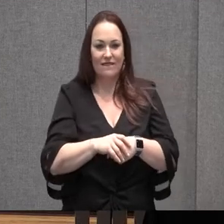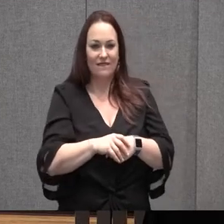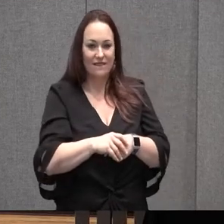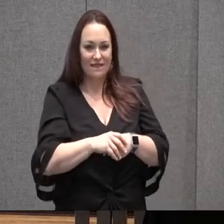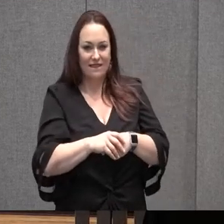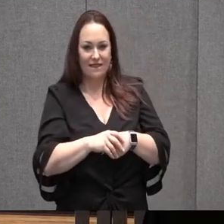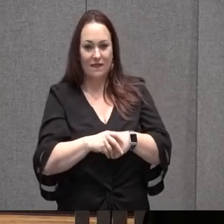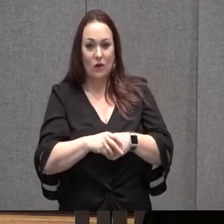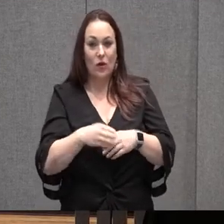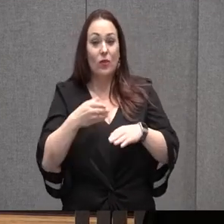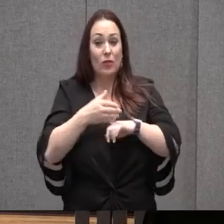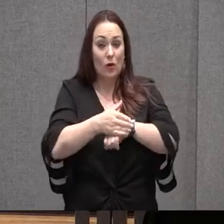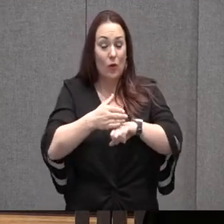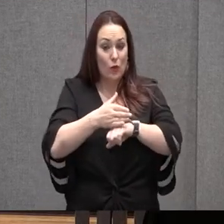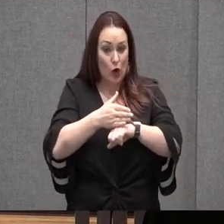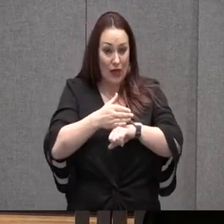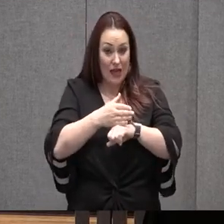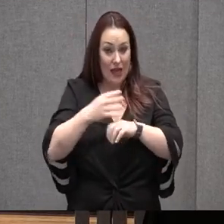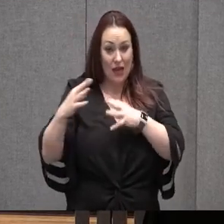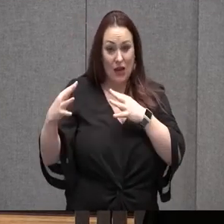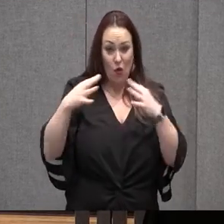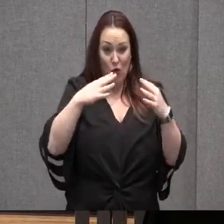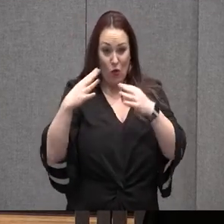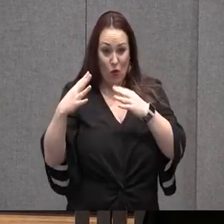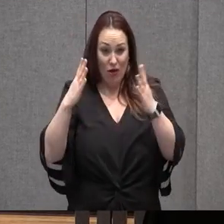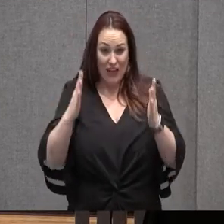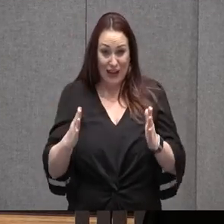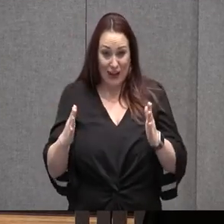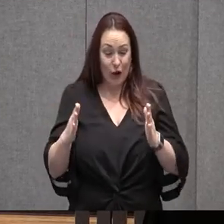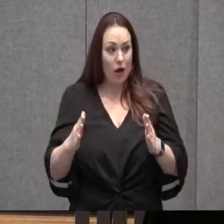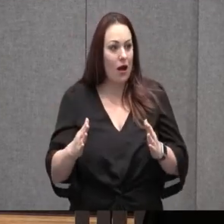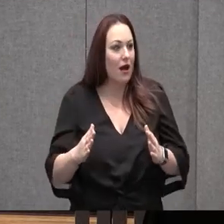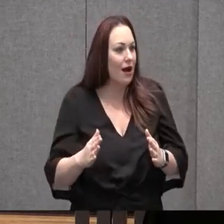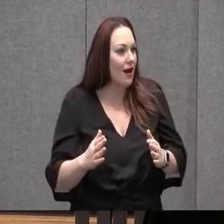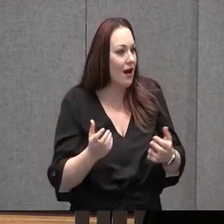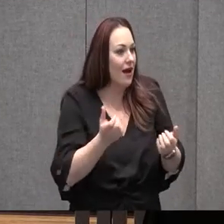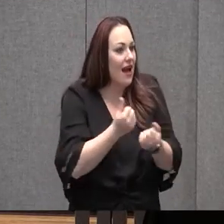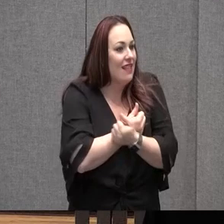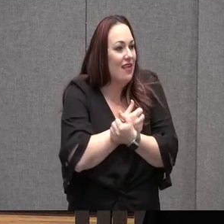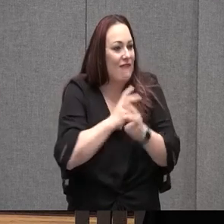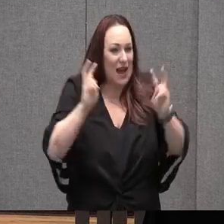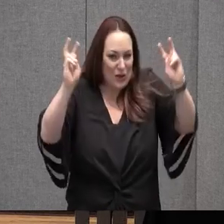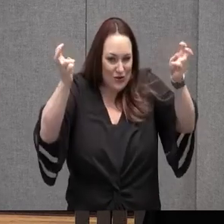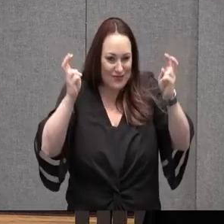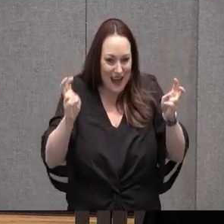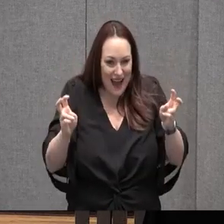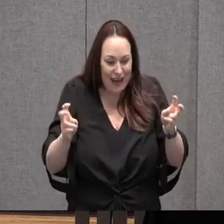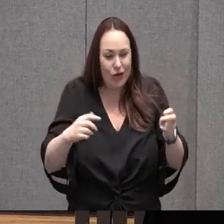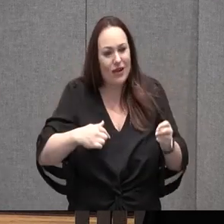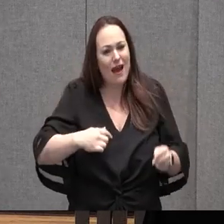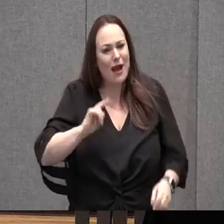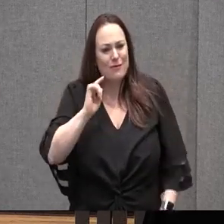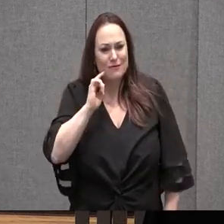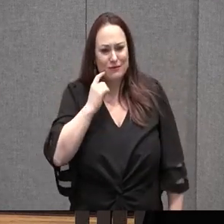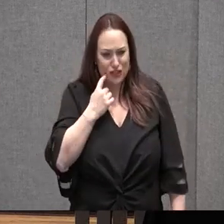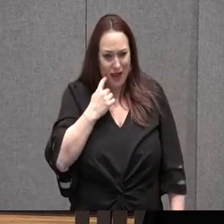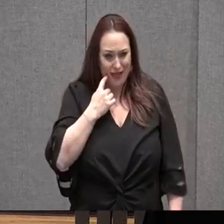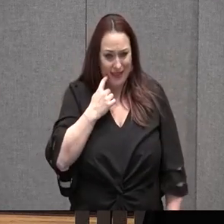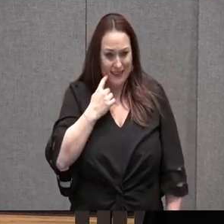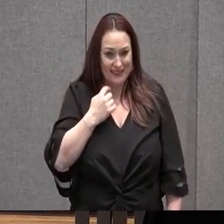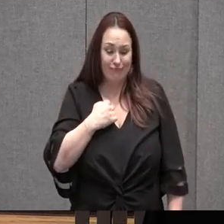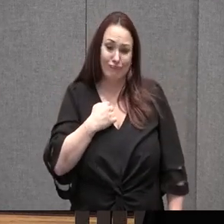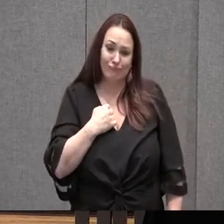Is the Wooden Warrior. Oh, I love how you titled them. I'm so jealous. I'm envious.